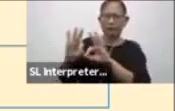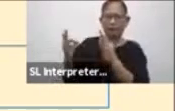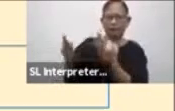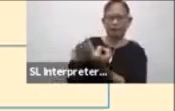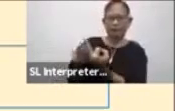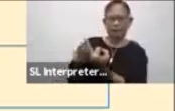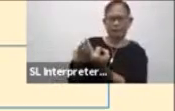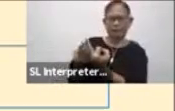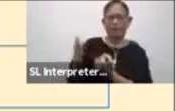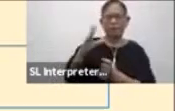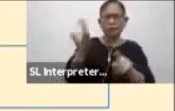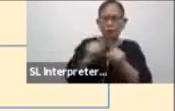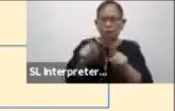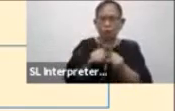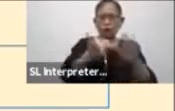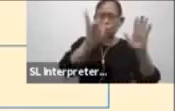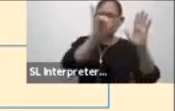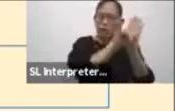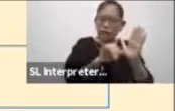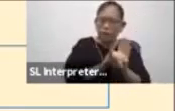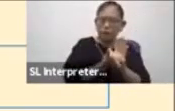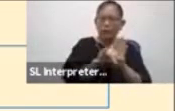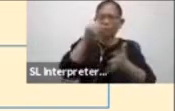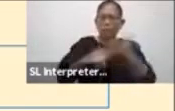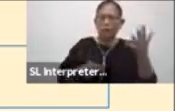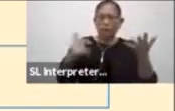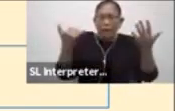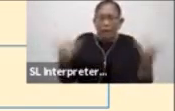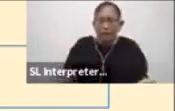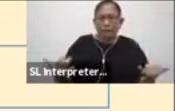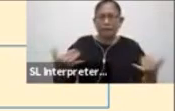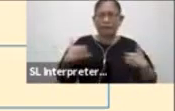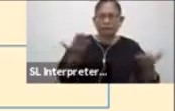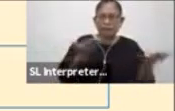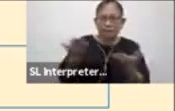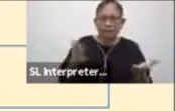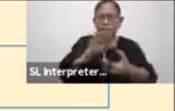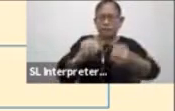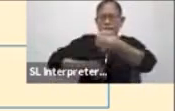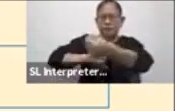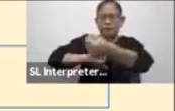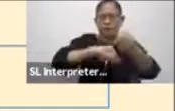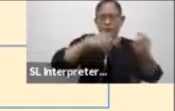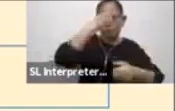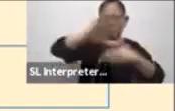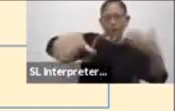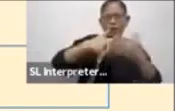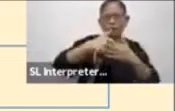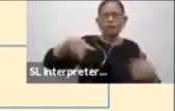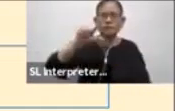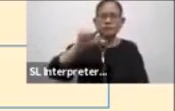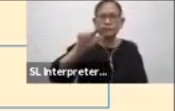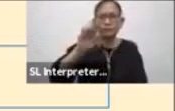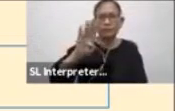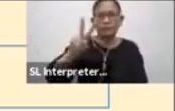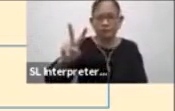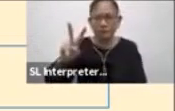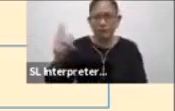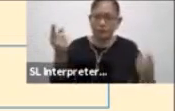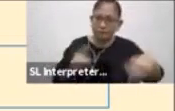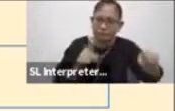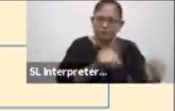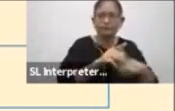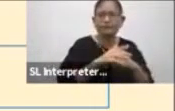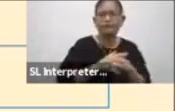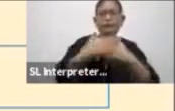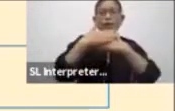also identifies existing services and support for GBV cases. And after